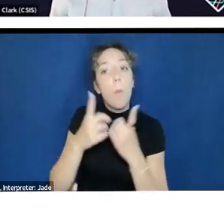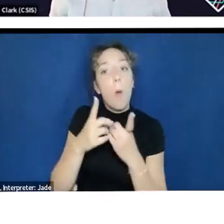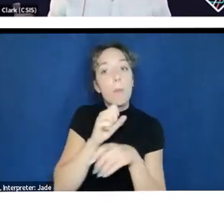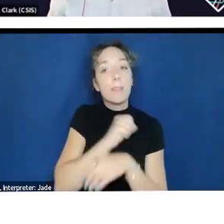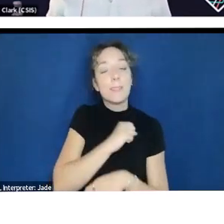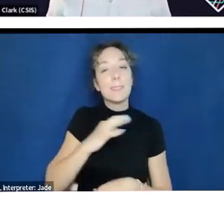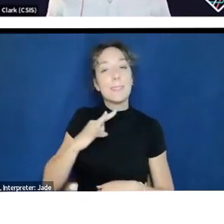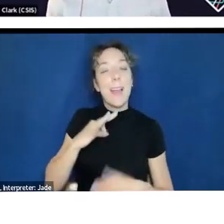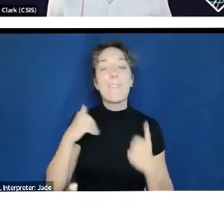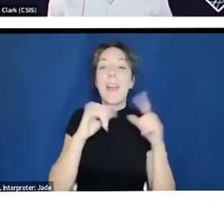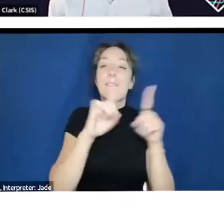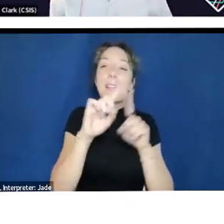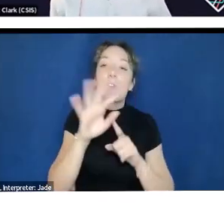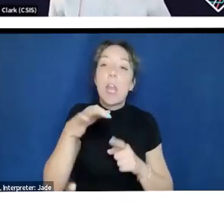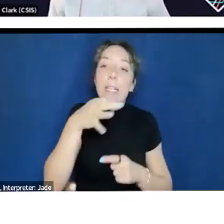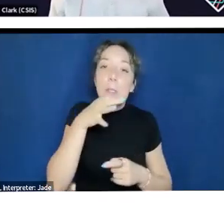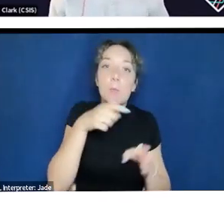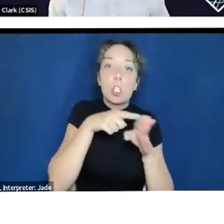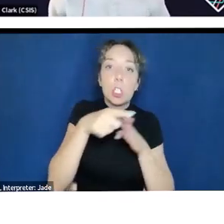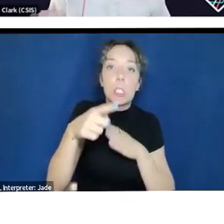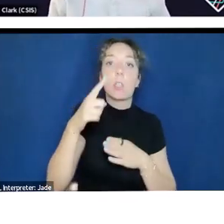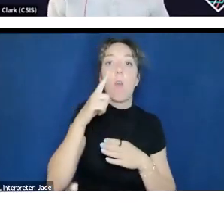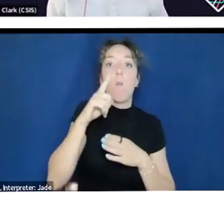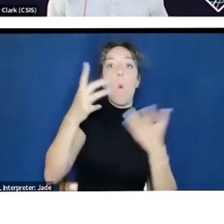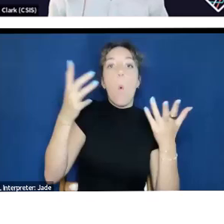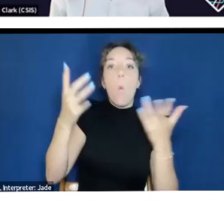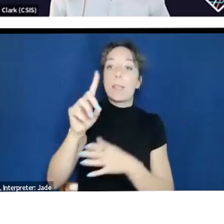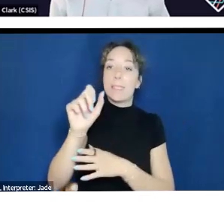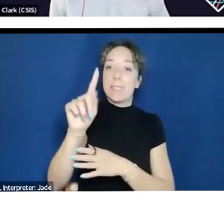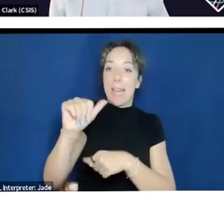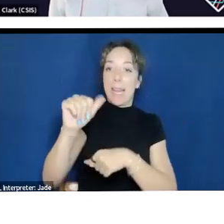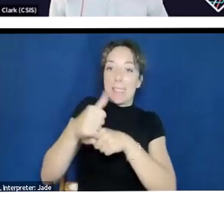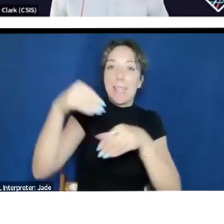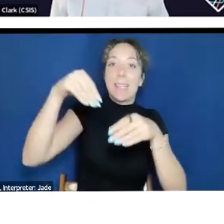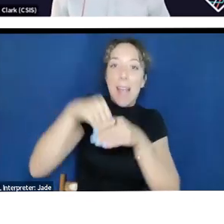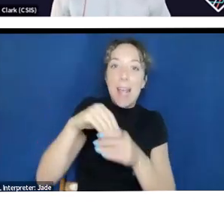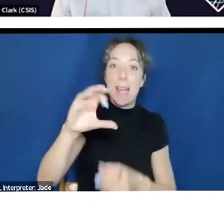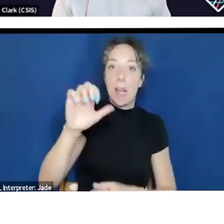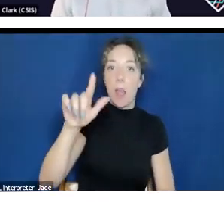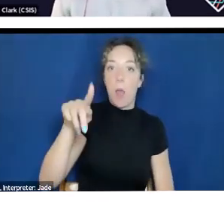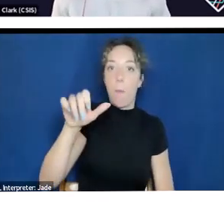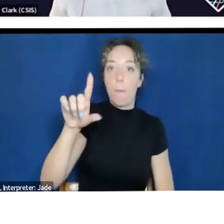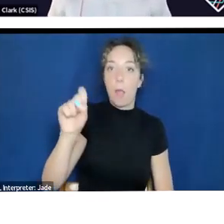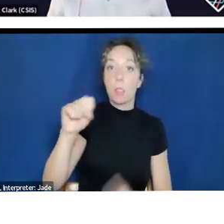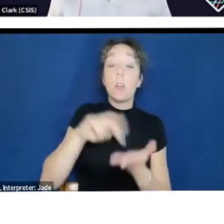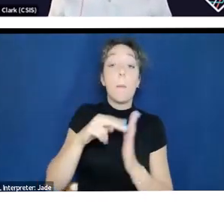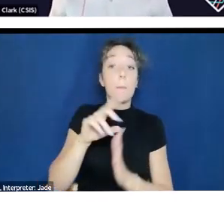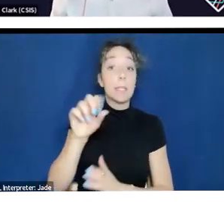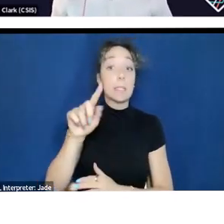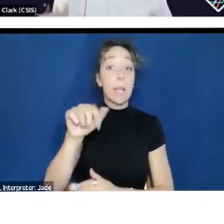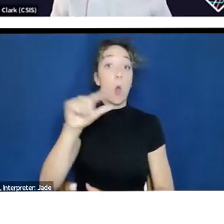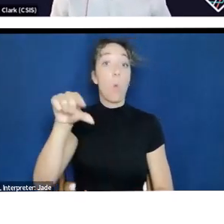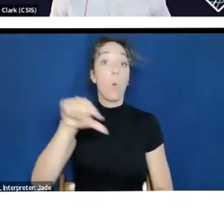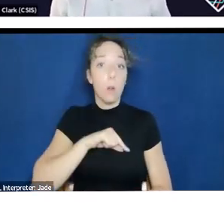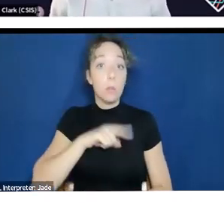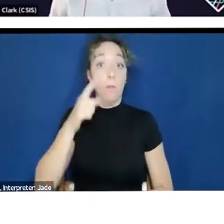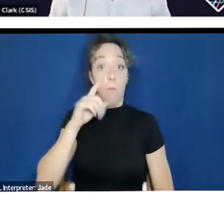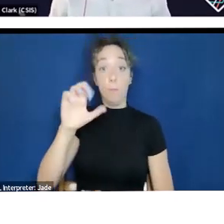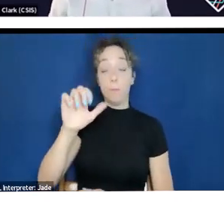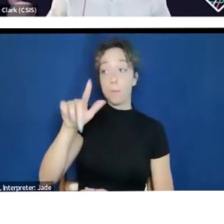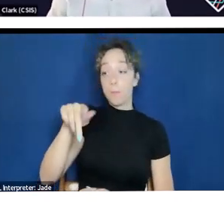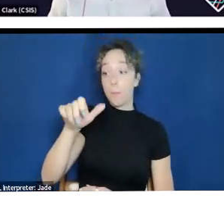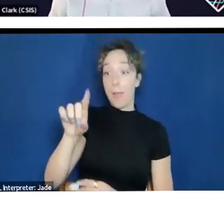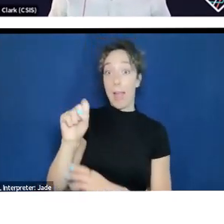that are contained in CALPADS. Therefore, data quality for CALPADS DA will be a department-wide effort where staff